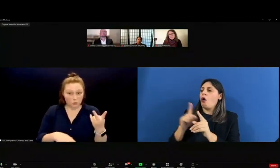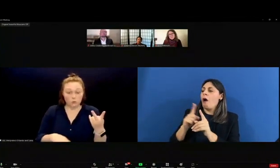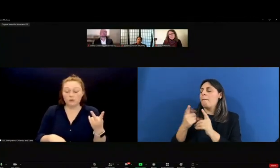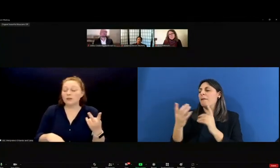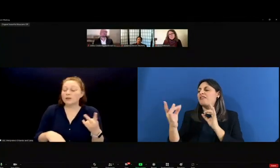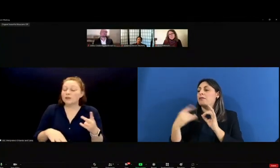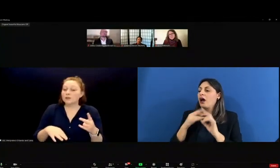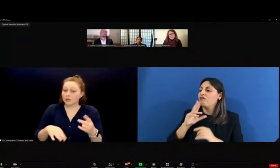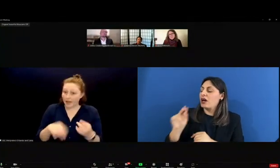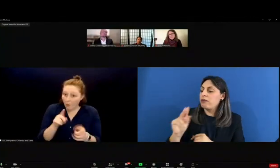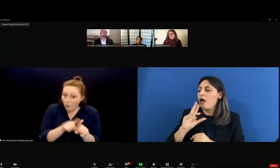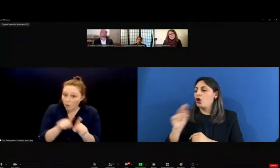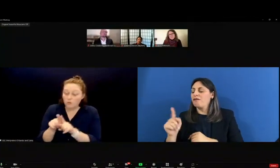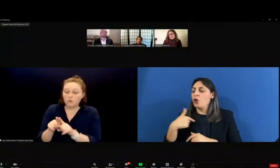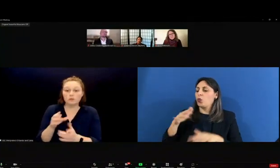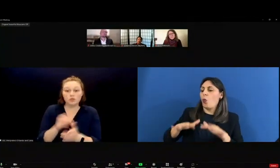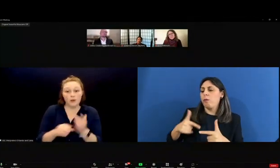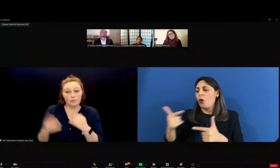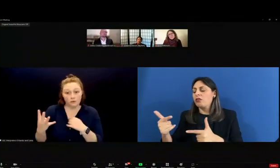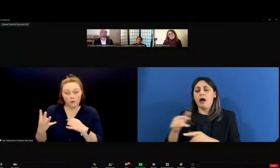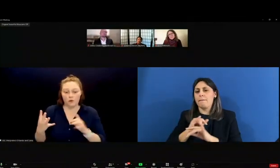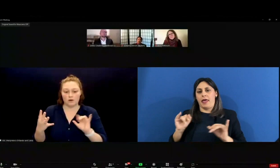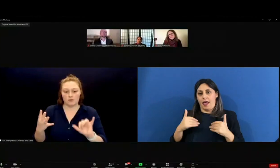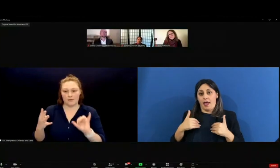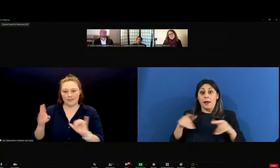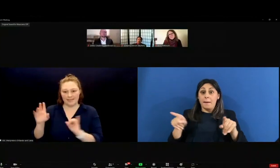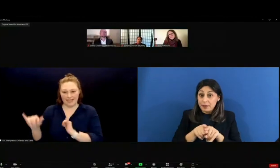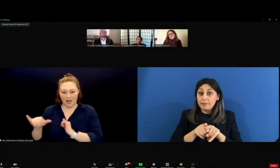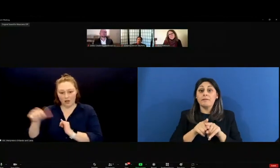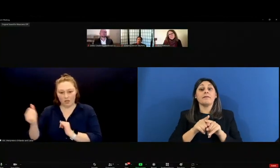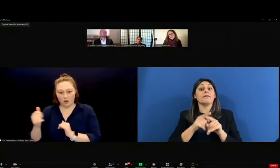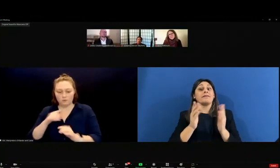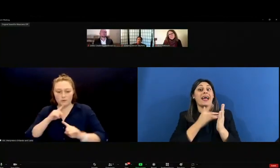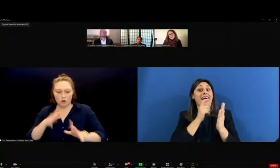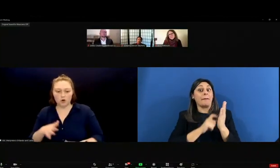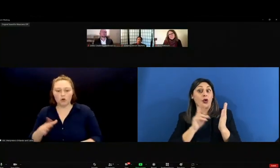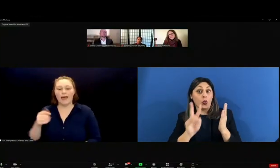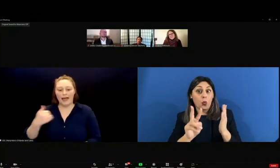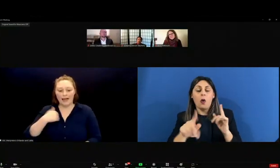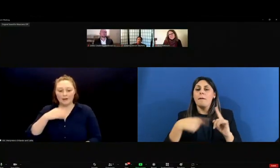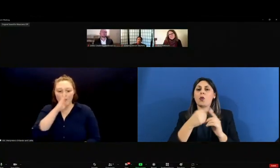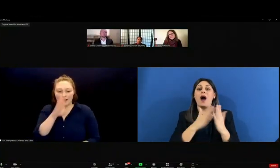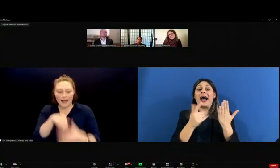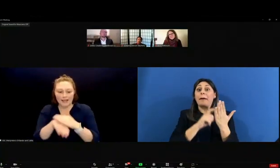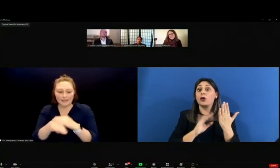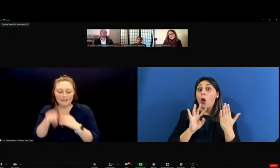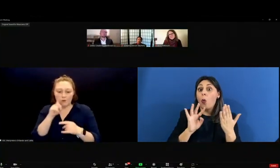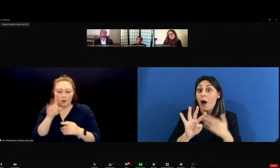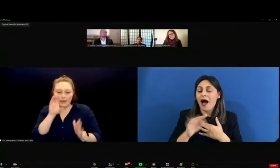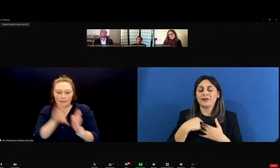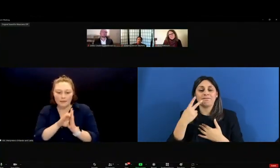chapter 4, the confederate had direct and exclusive access to the image being described, so they were not actually a